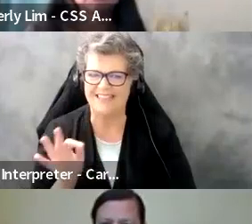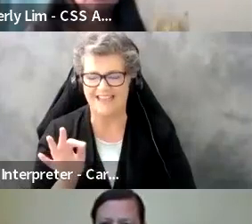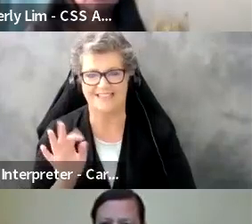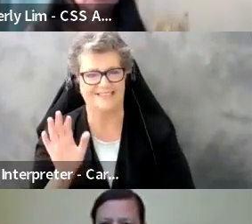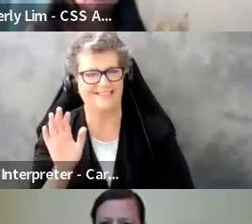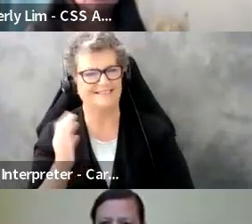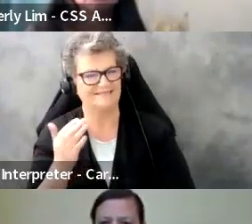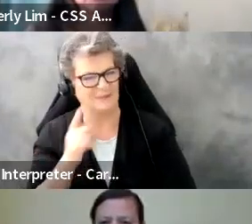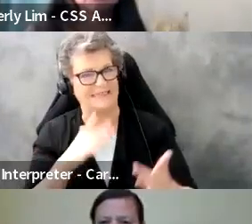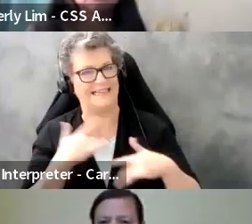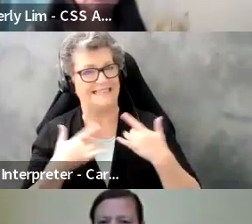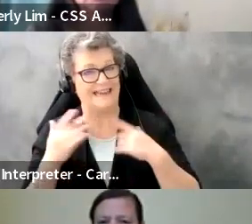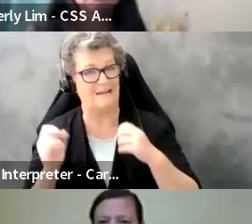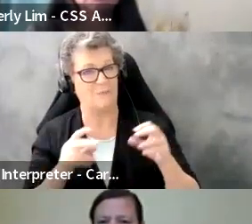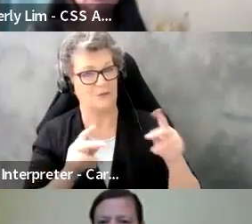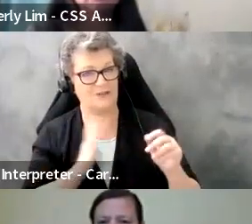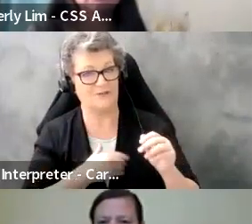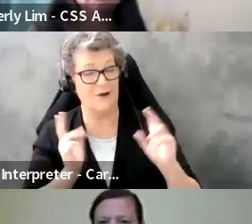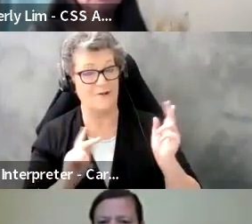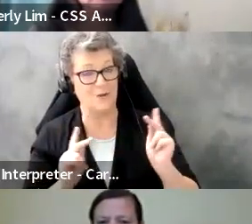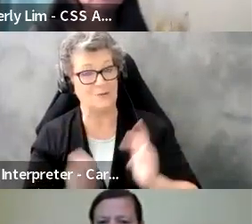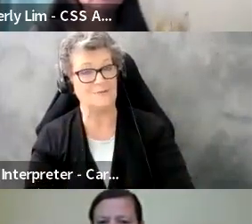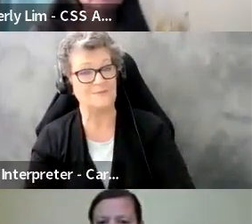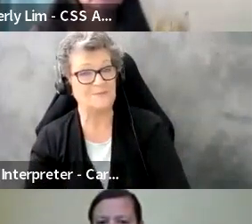all really exciting opportunities for our folks.